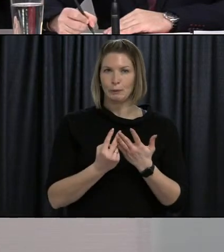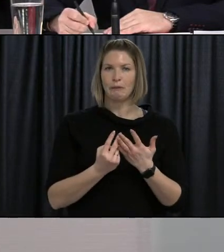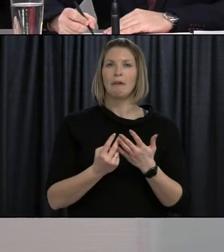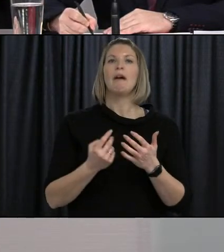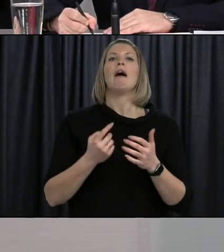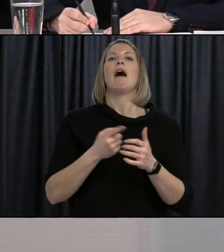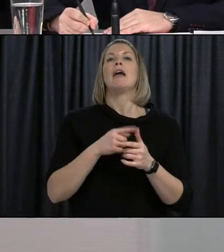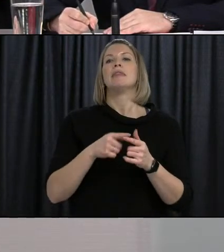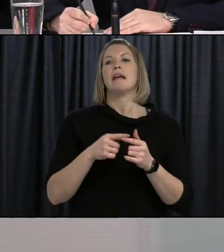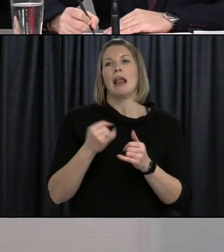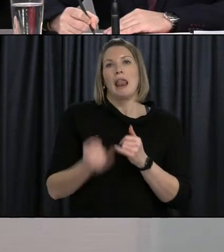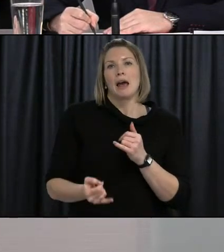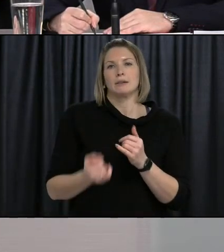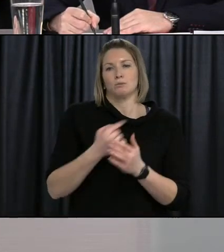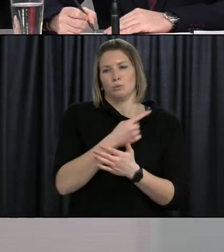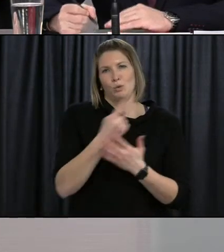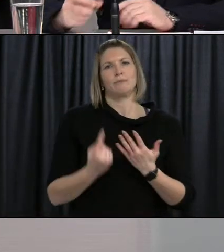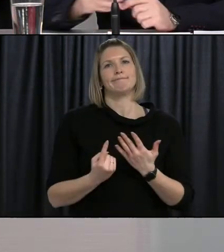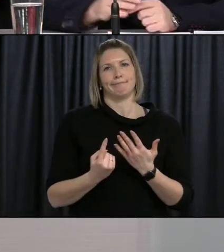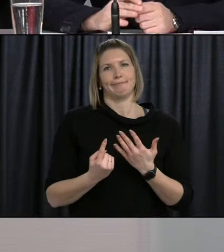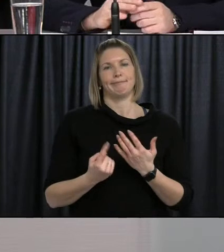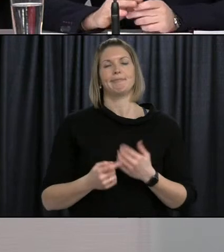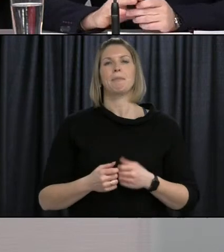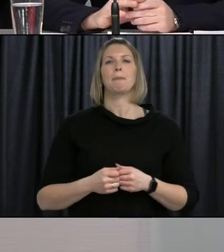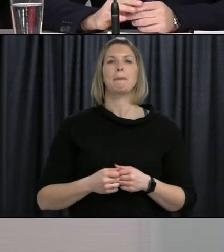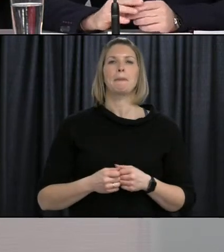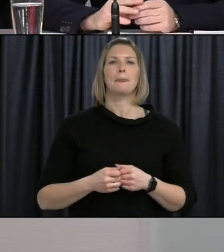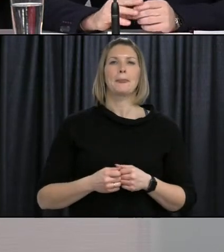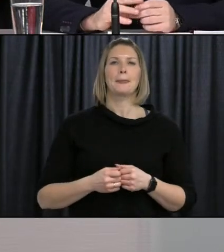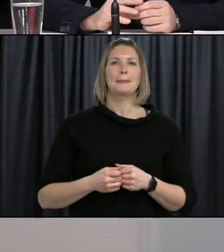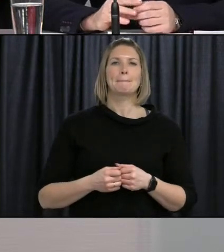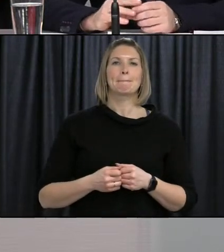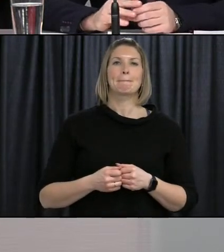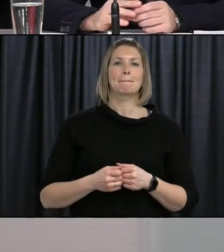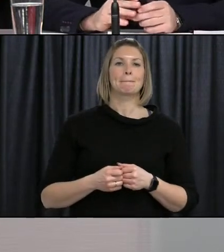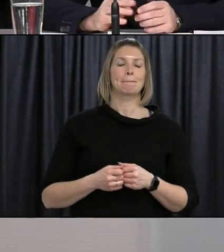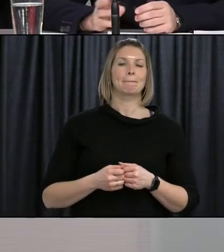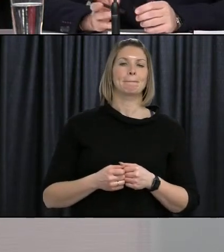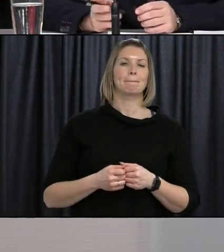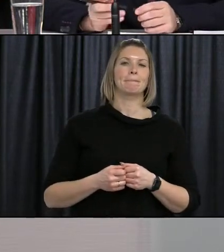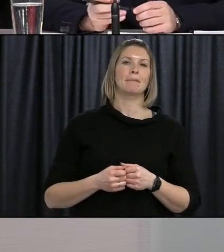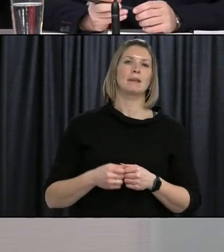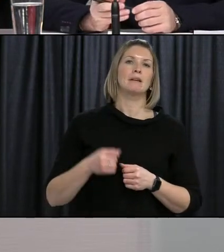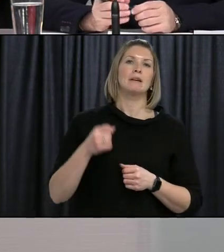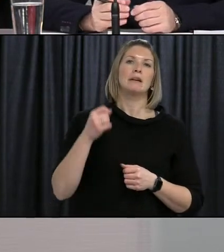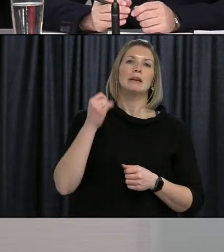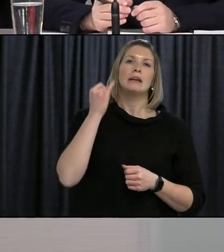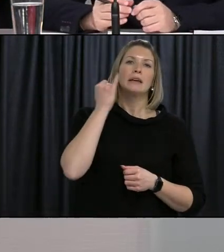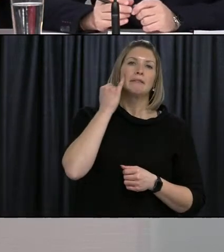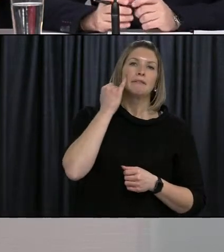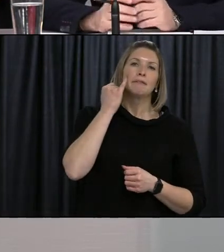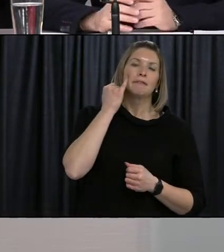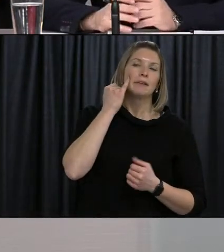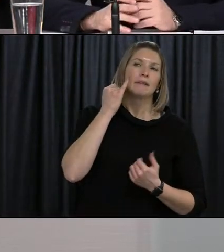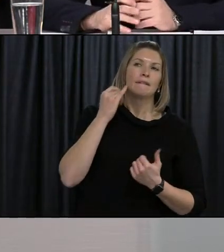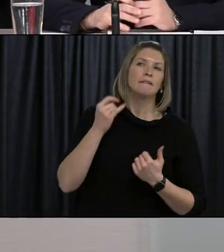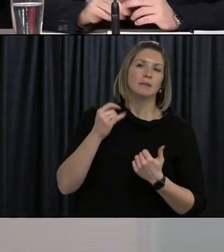ask 1 question and 1 follow-up per round. Following this, I will ask each reporter if they have 1 final question. Our first